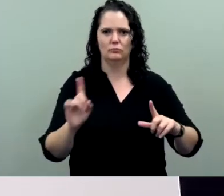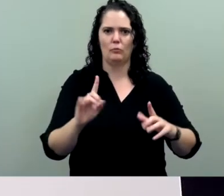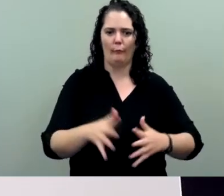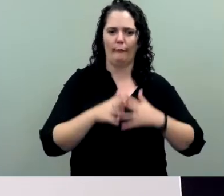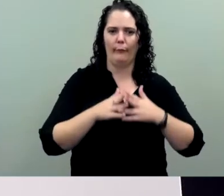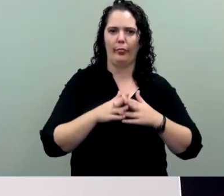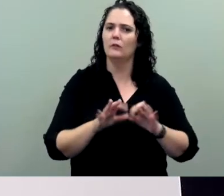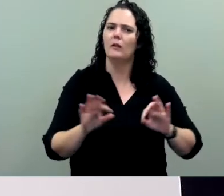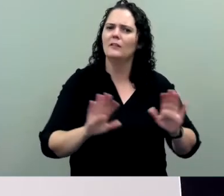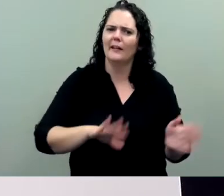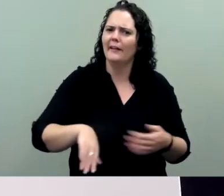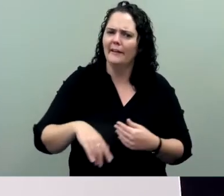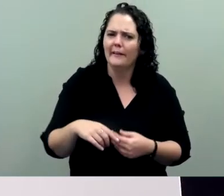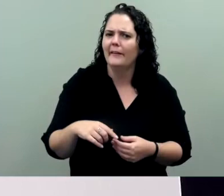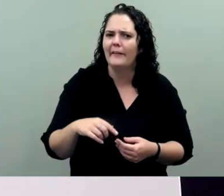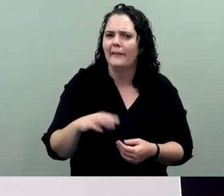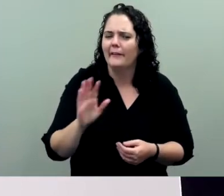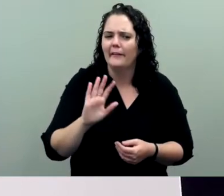total